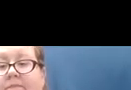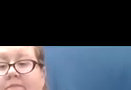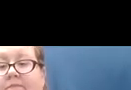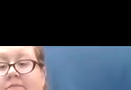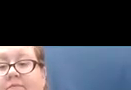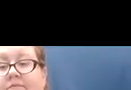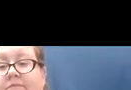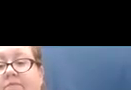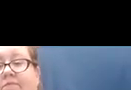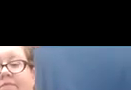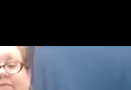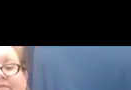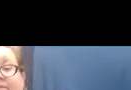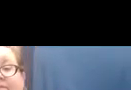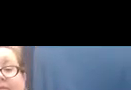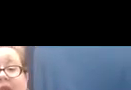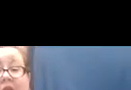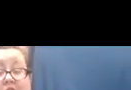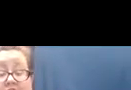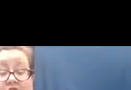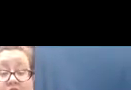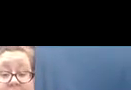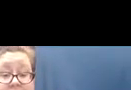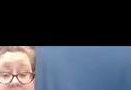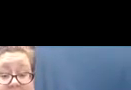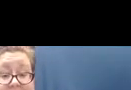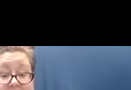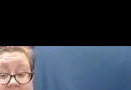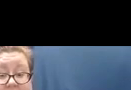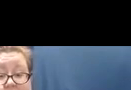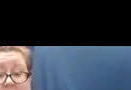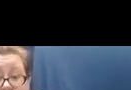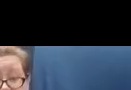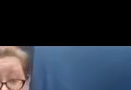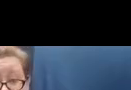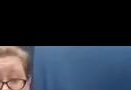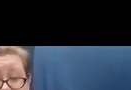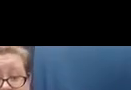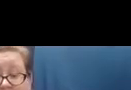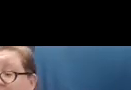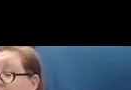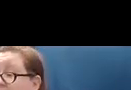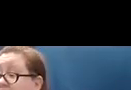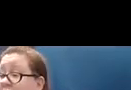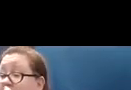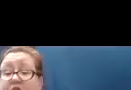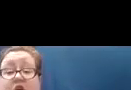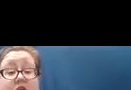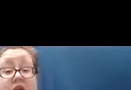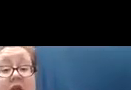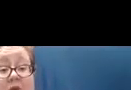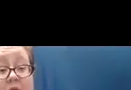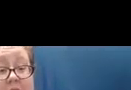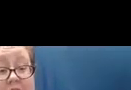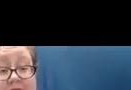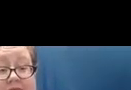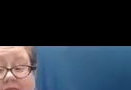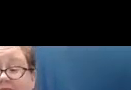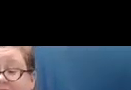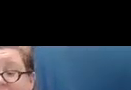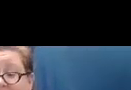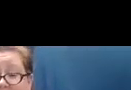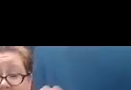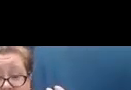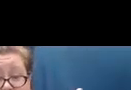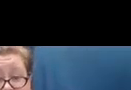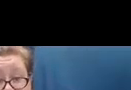So during these upfront presentation, we want to share with you what we've been up to, where we're at with the project, and also share with you how